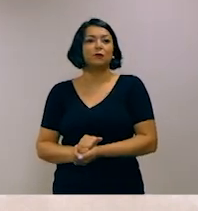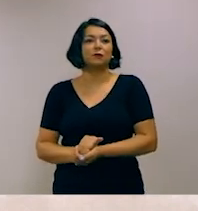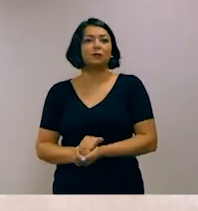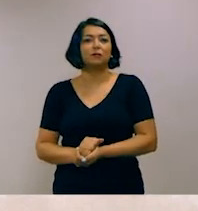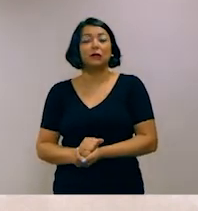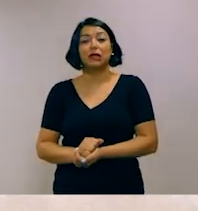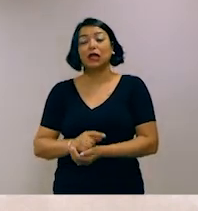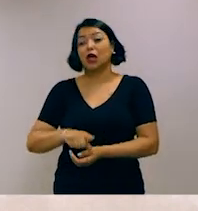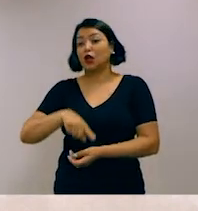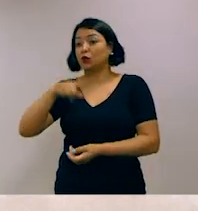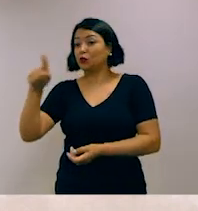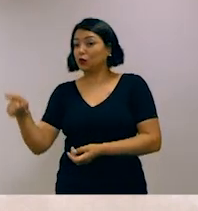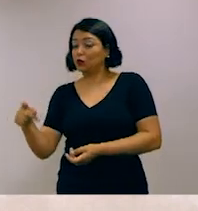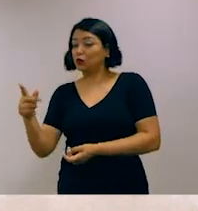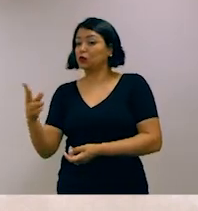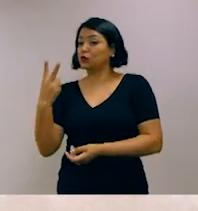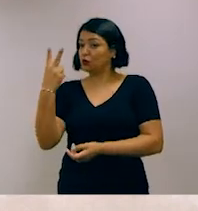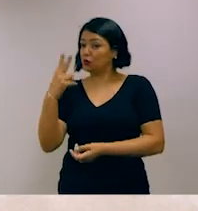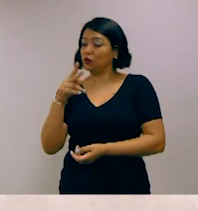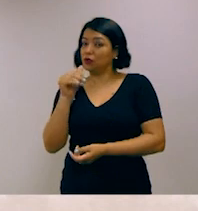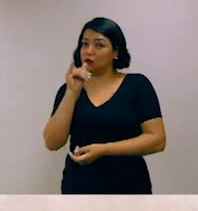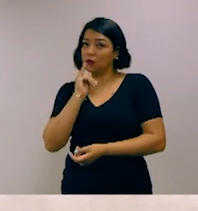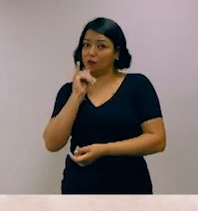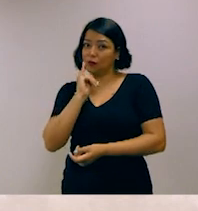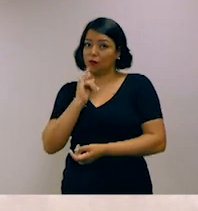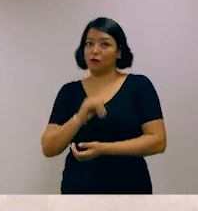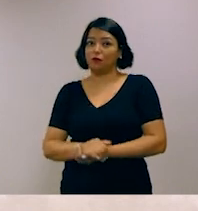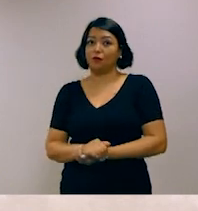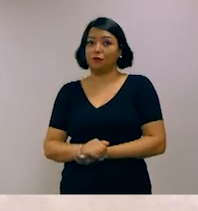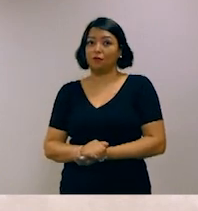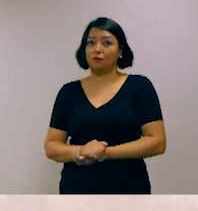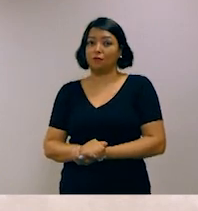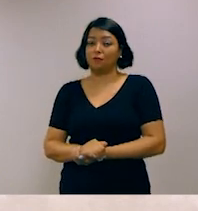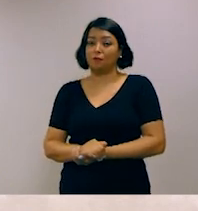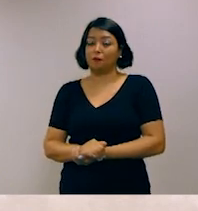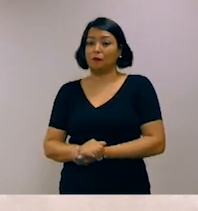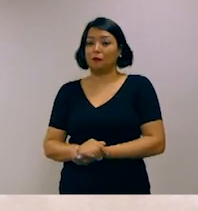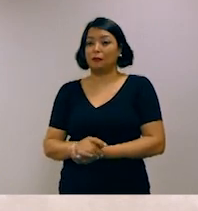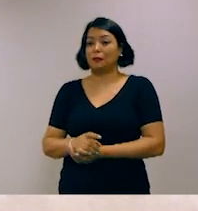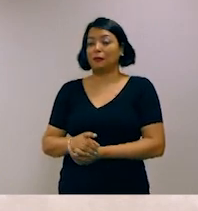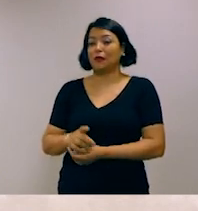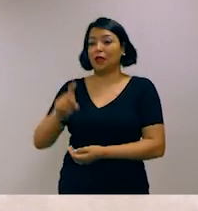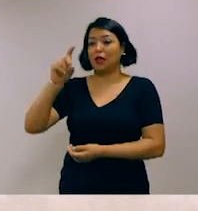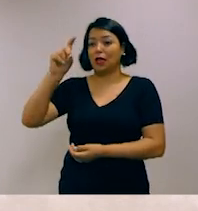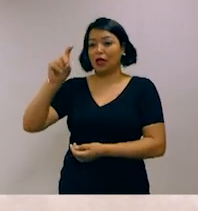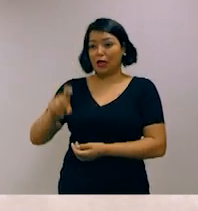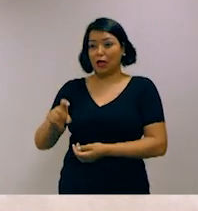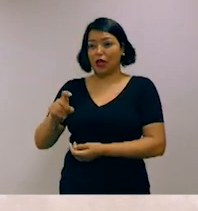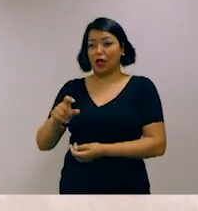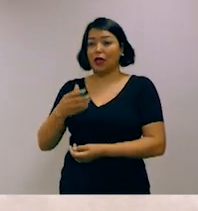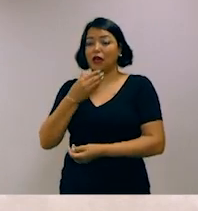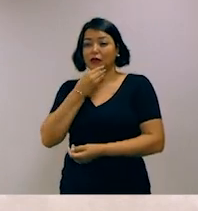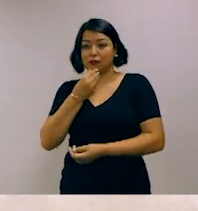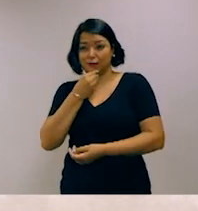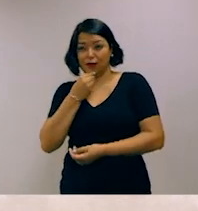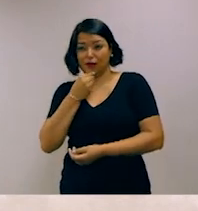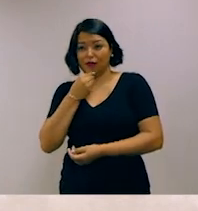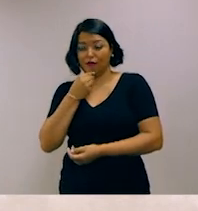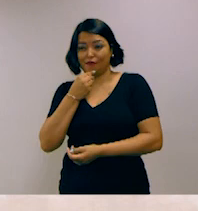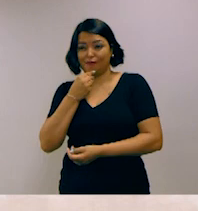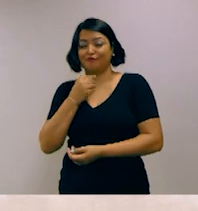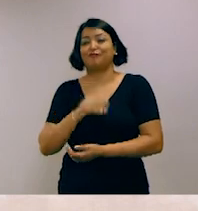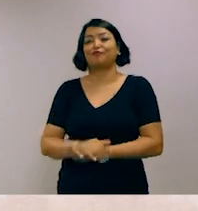And the revenue was $2 billion, and the budget estimated was 356 million. And